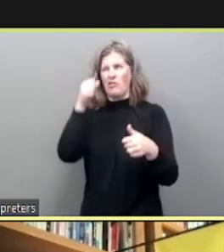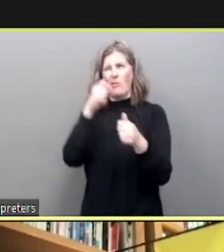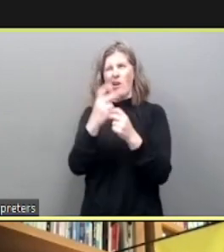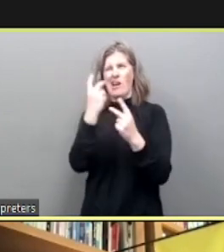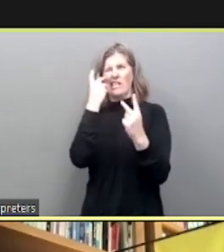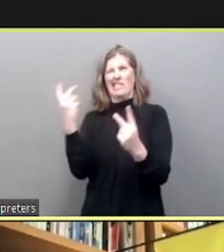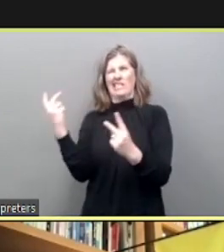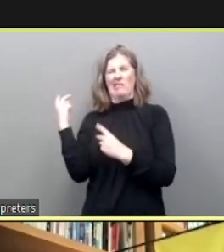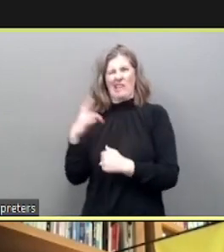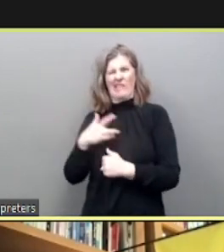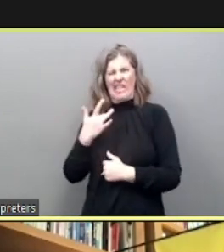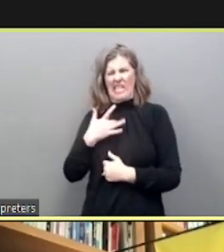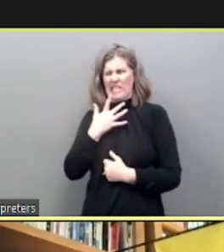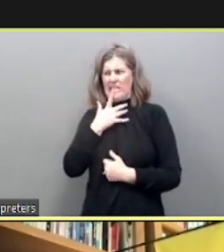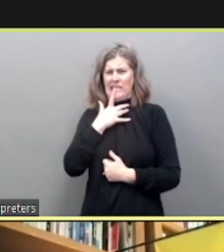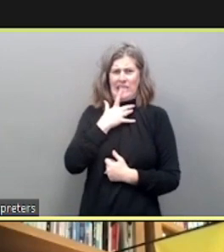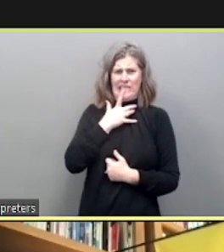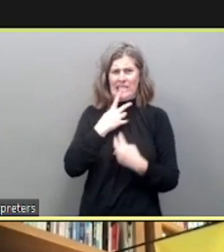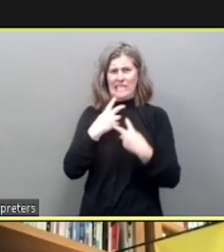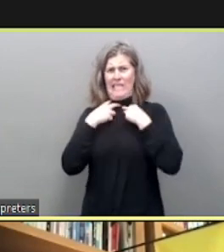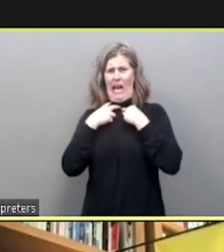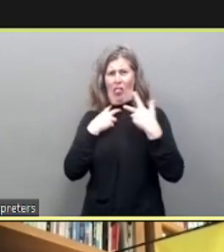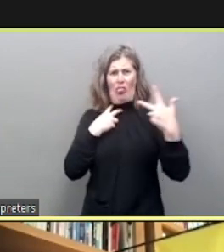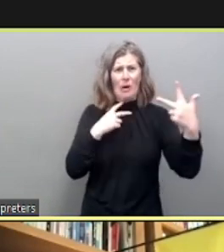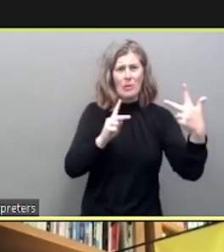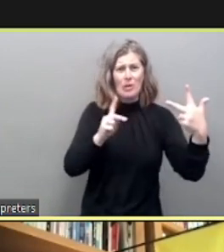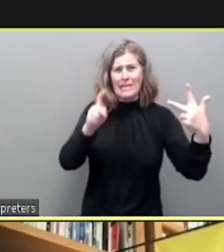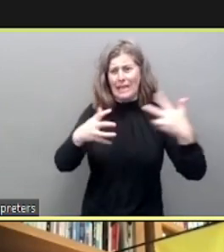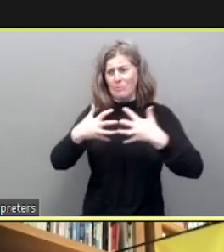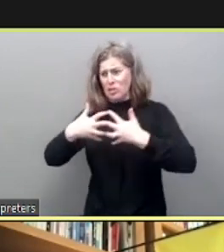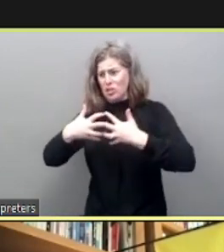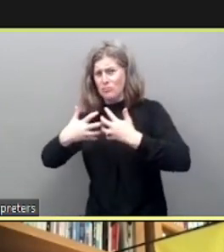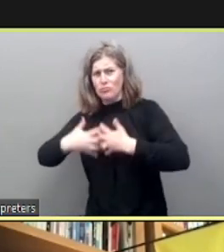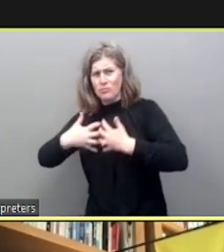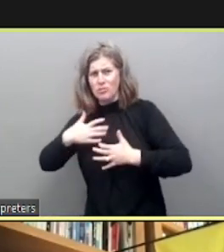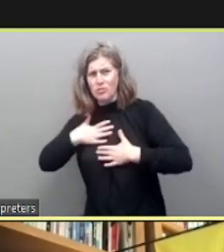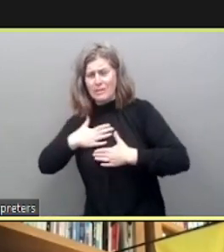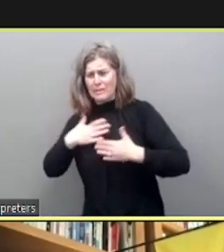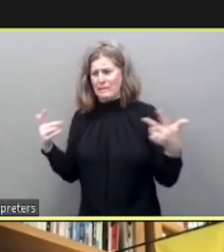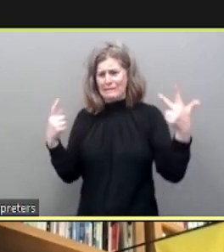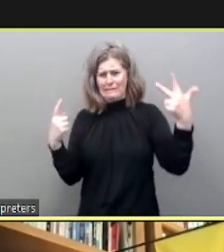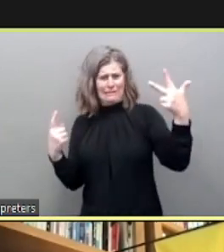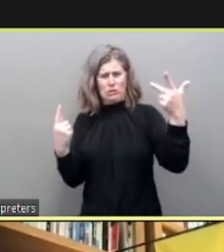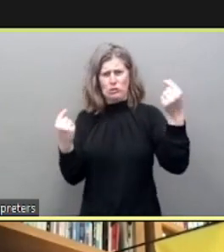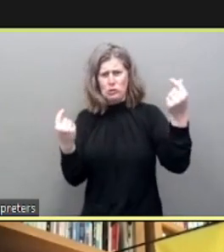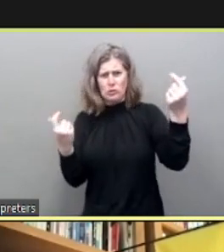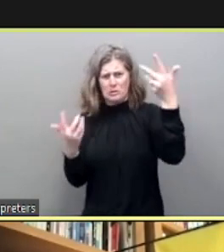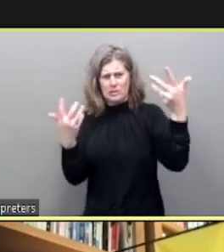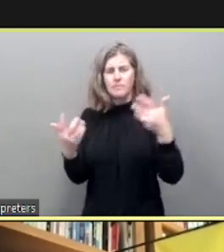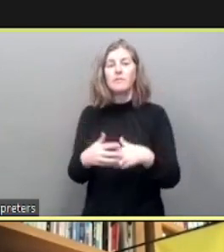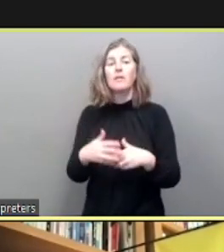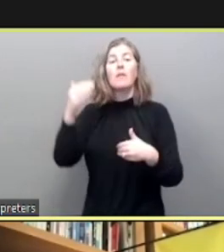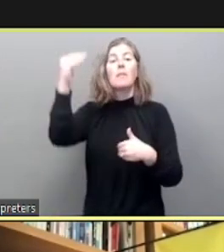could be in that situation, but we were able to get through it. So on the next slide, I'm just going to go into a little bit